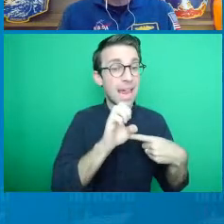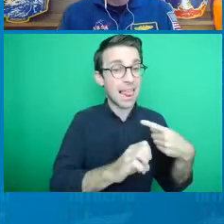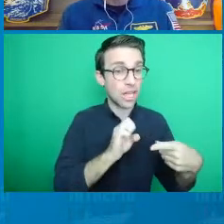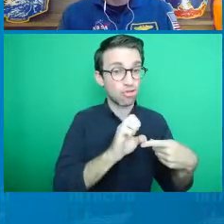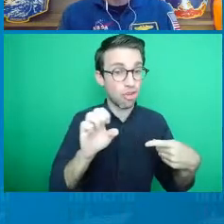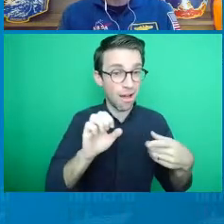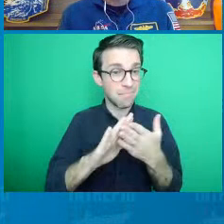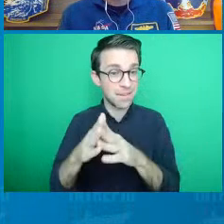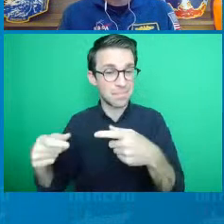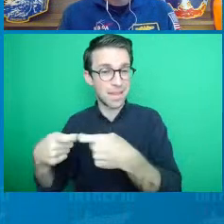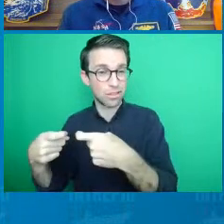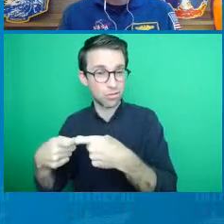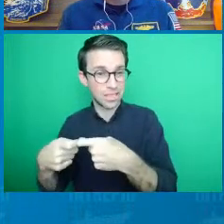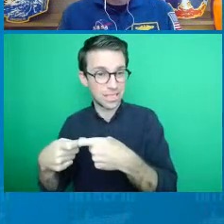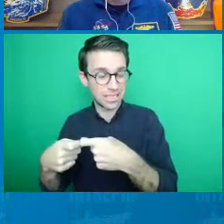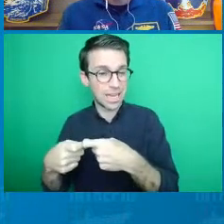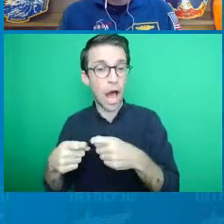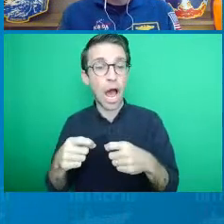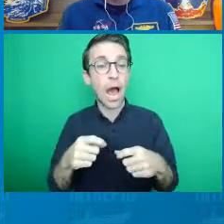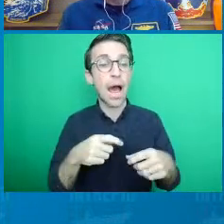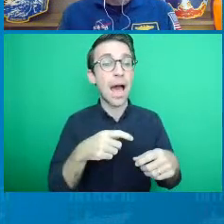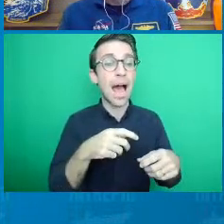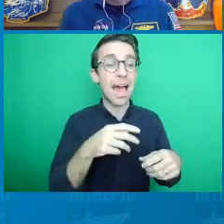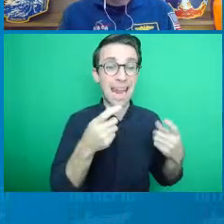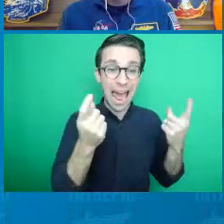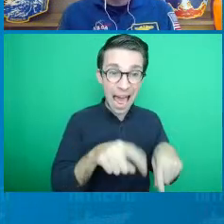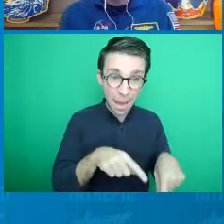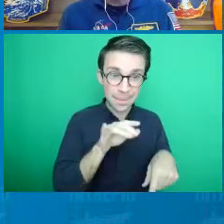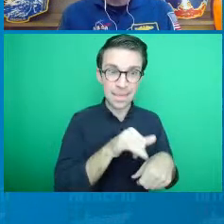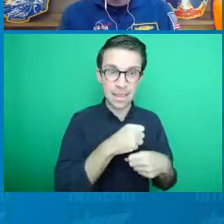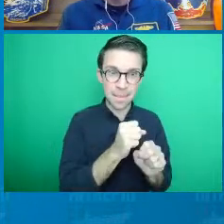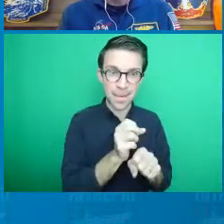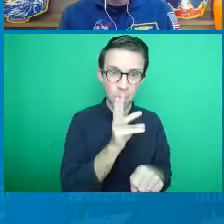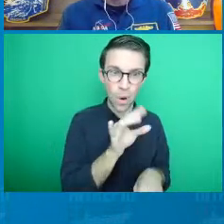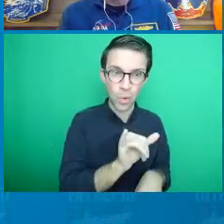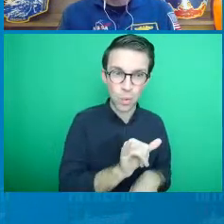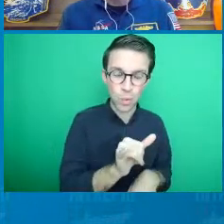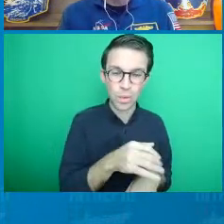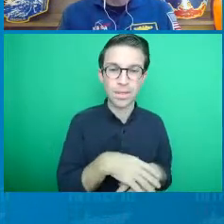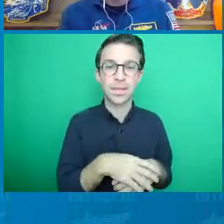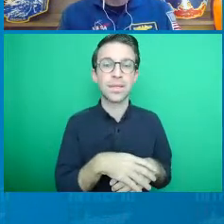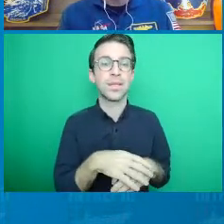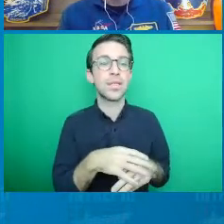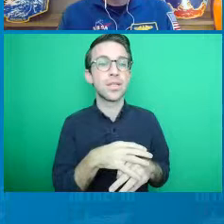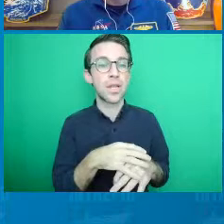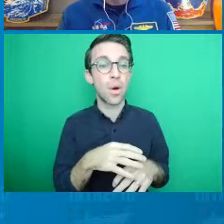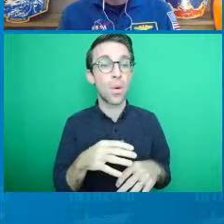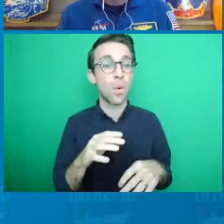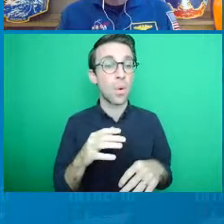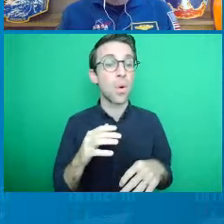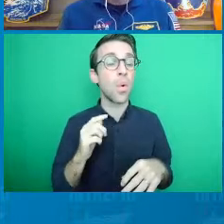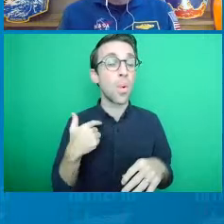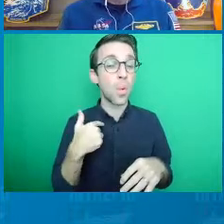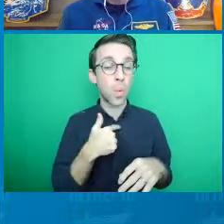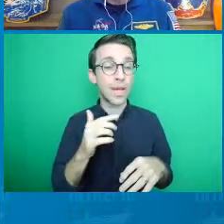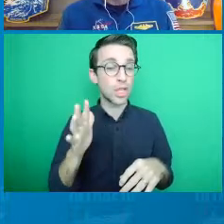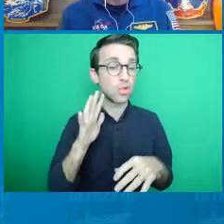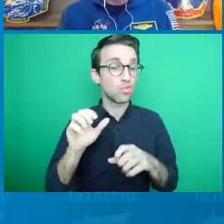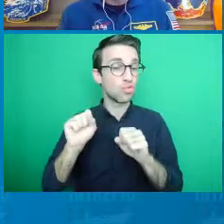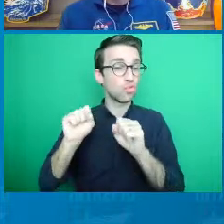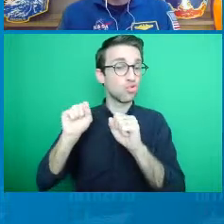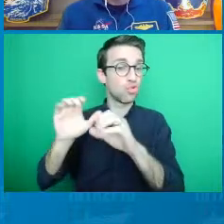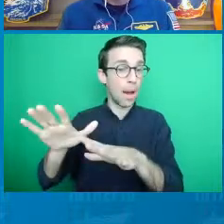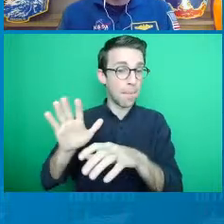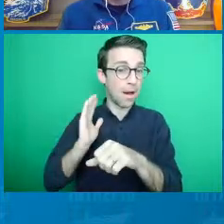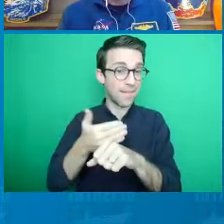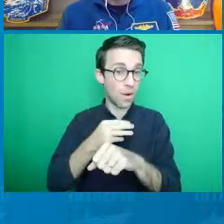water was waste on space shuttle. So in those days, we would drop off all the water we had on space station. So space station had a